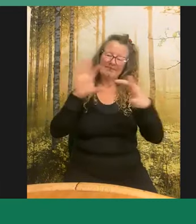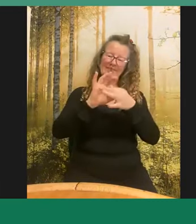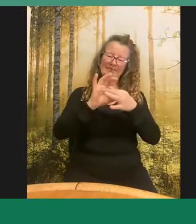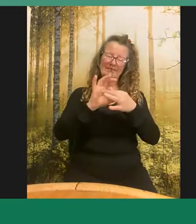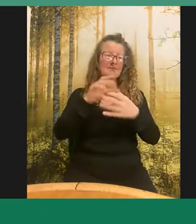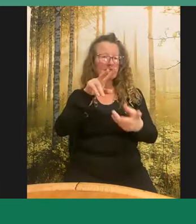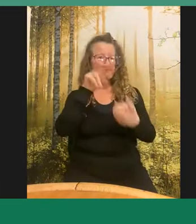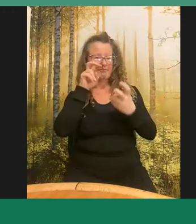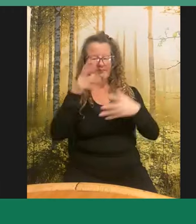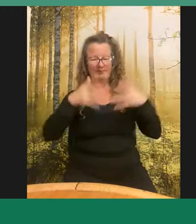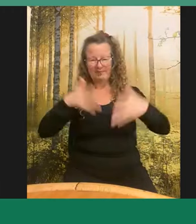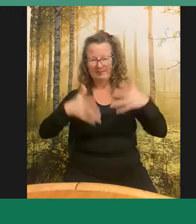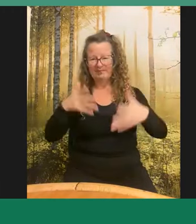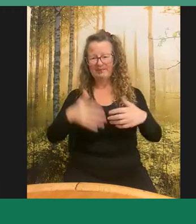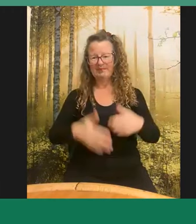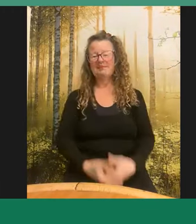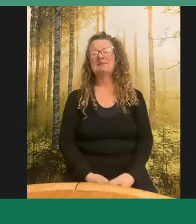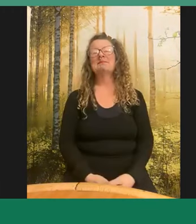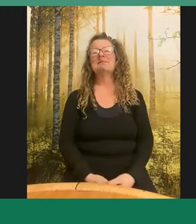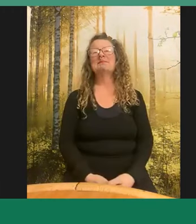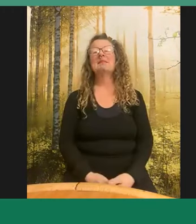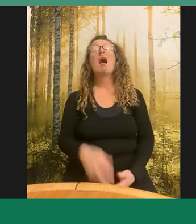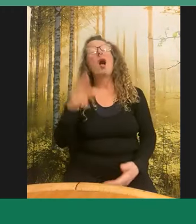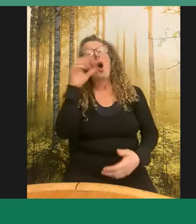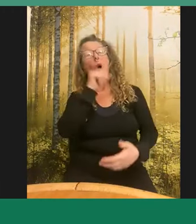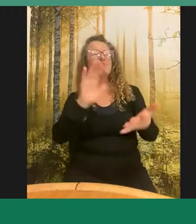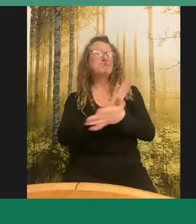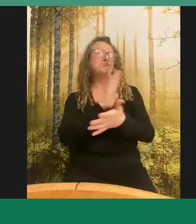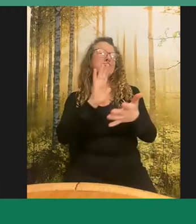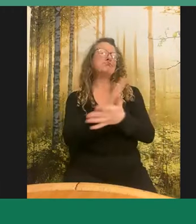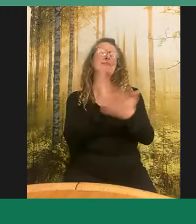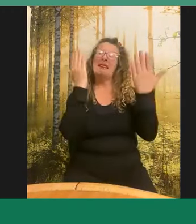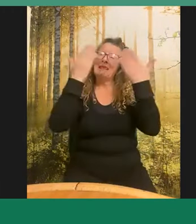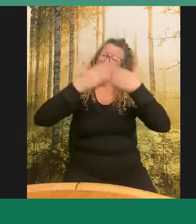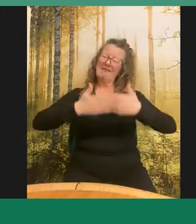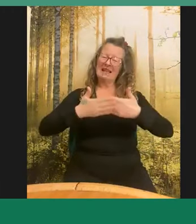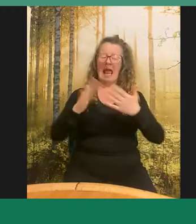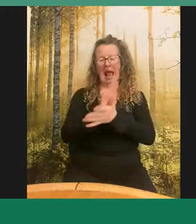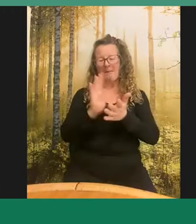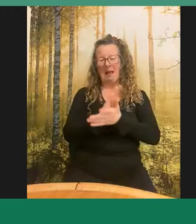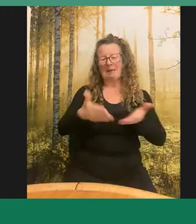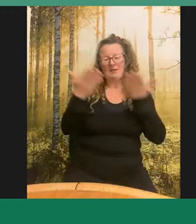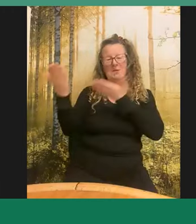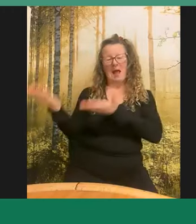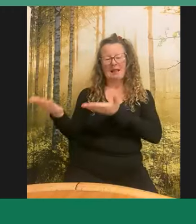you cannot access that already. I do hope you enjoy the event today, and I'm now very pleased to hand over to Jamz to kick off the event.